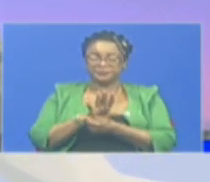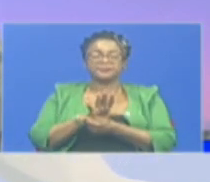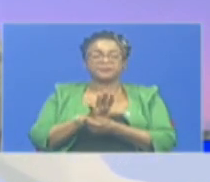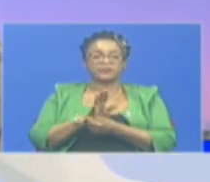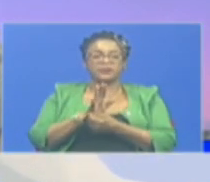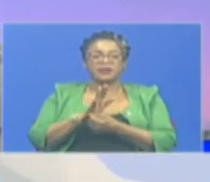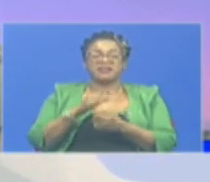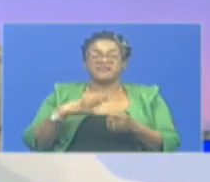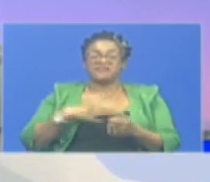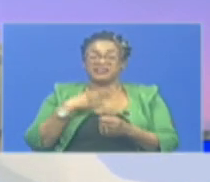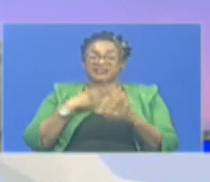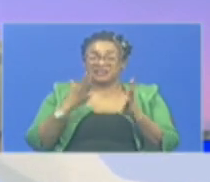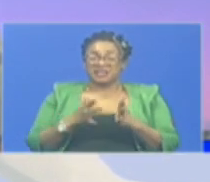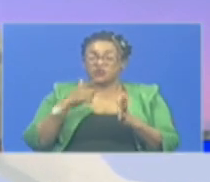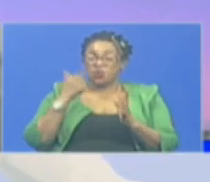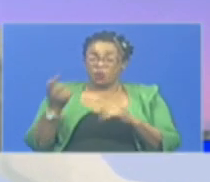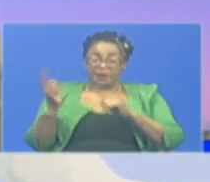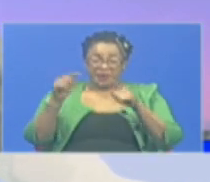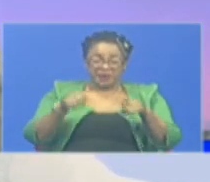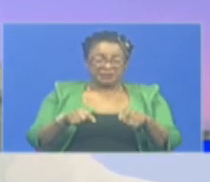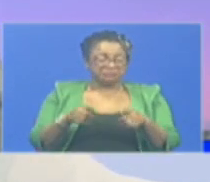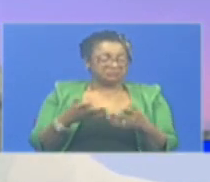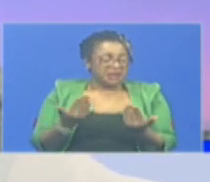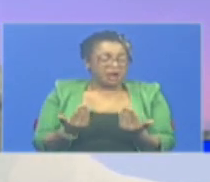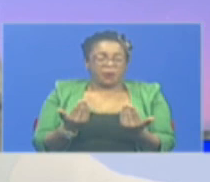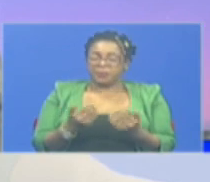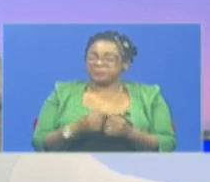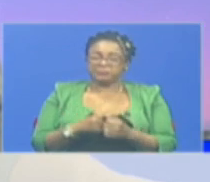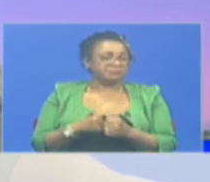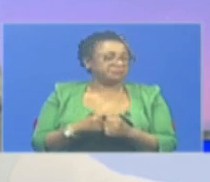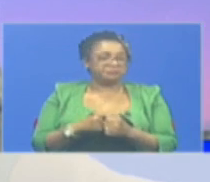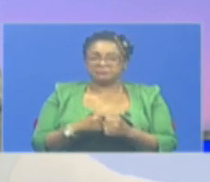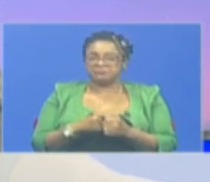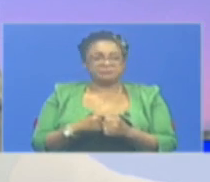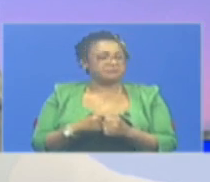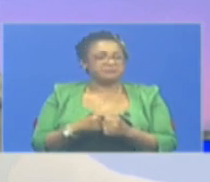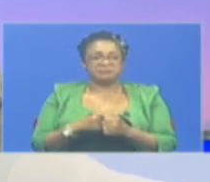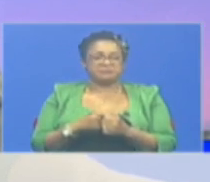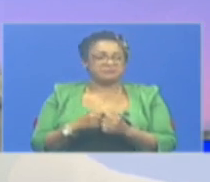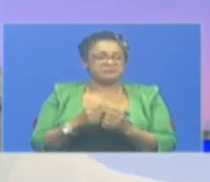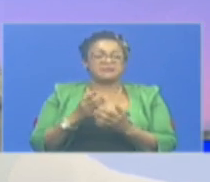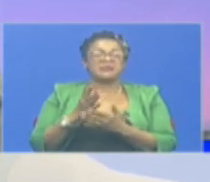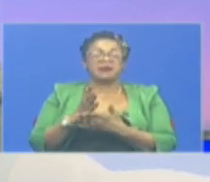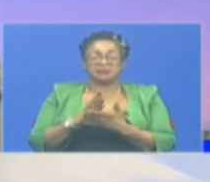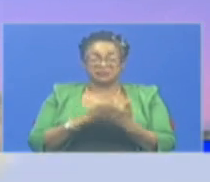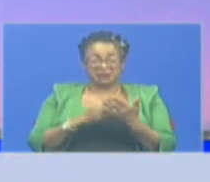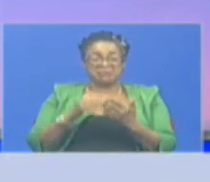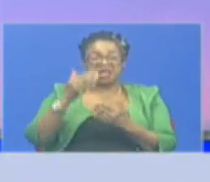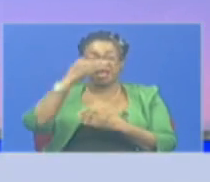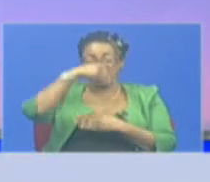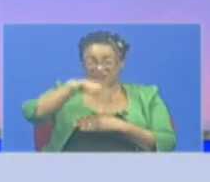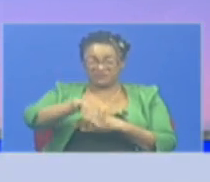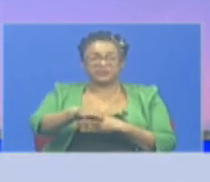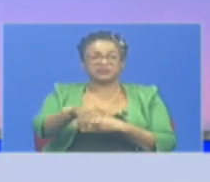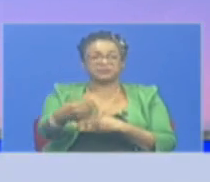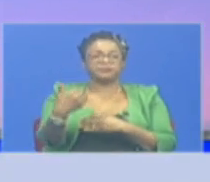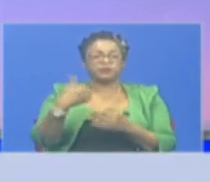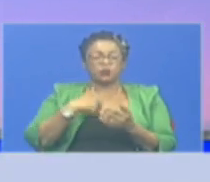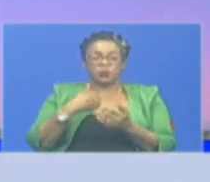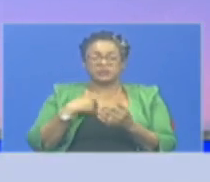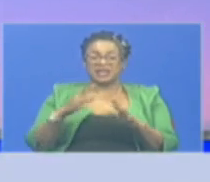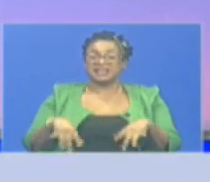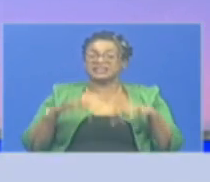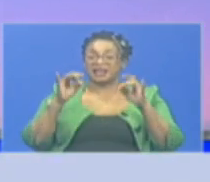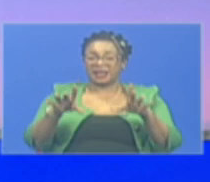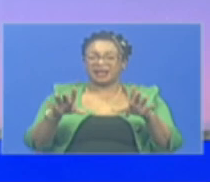your doorstep is a thing of the past. So when three male elephants showed up in the compounds of Kitengela residence, they were